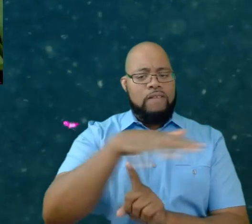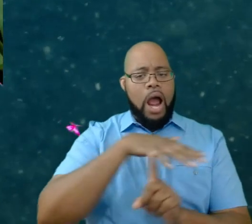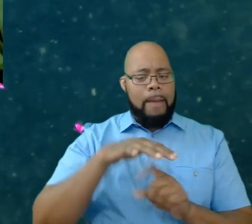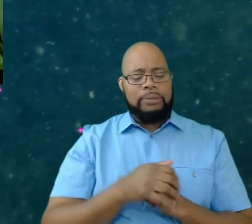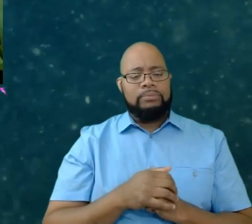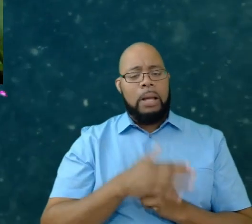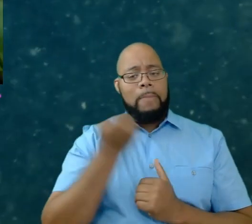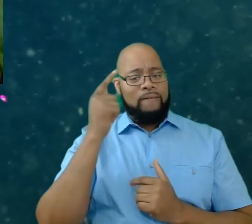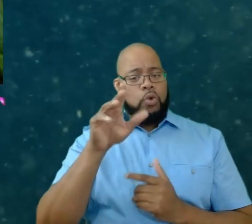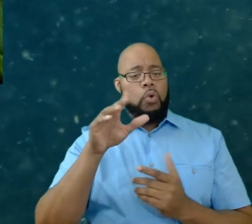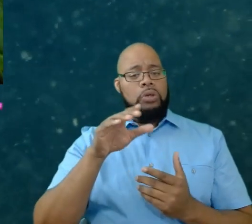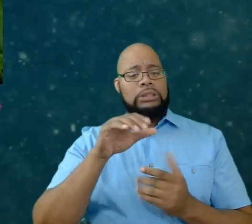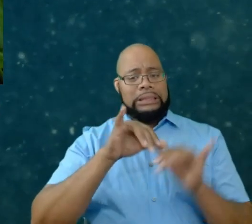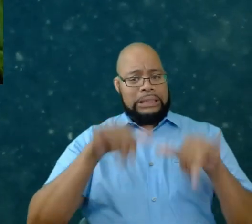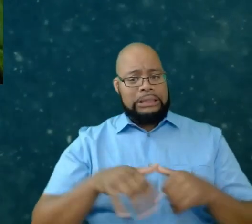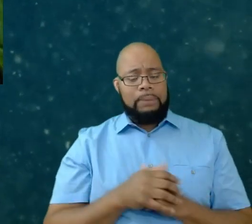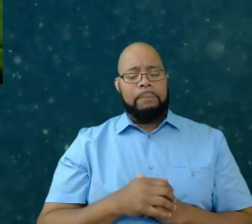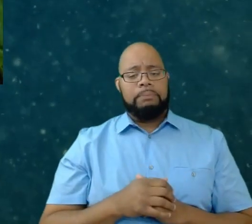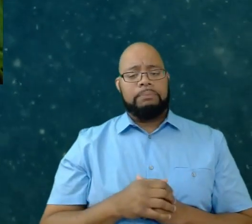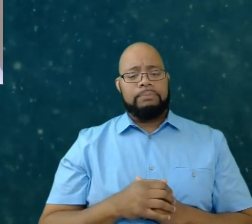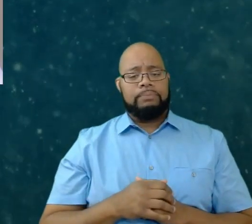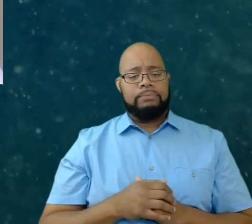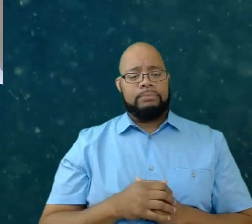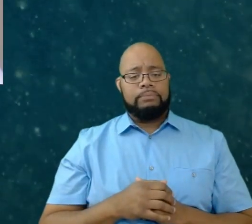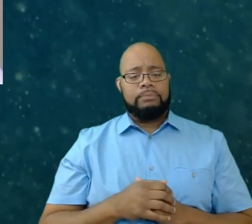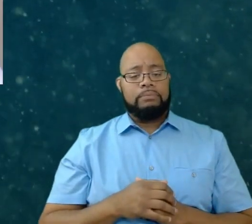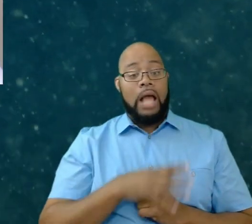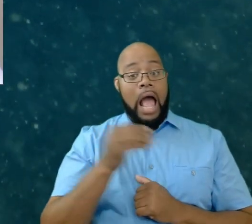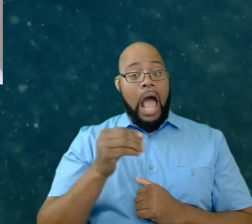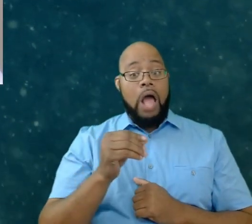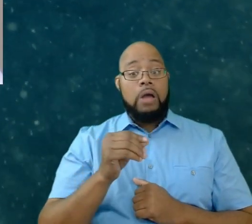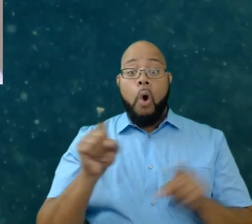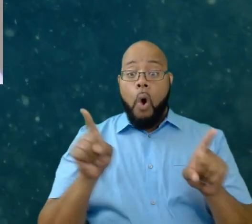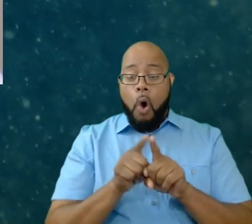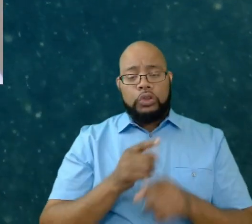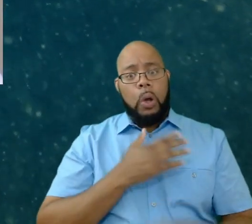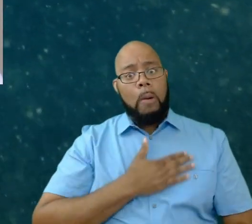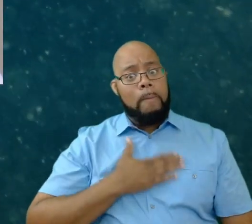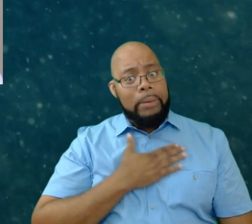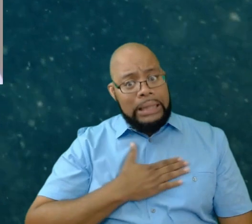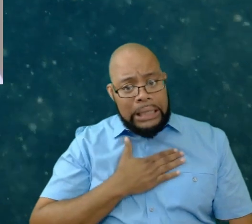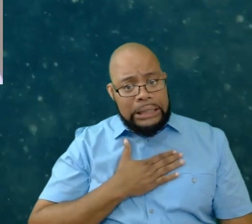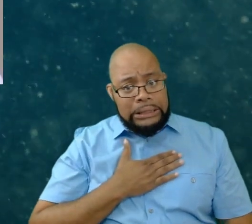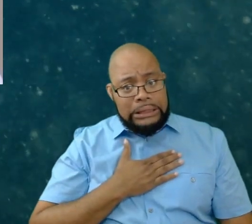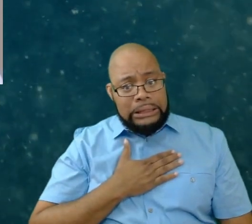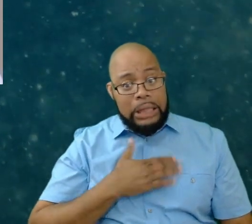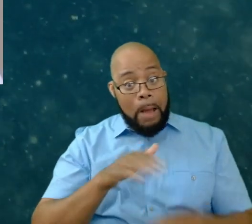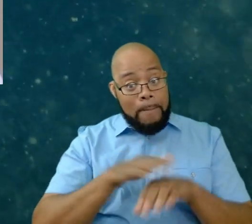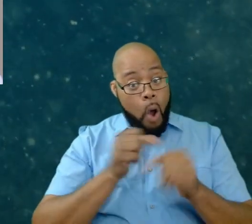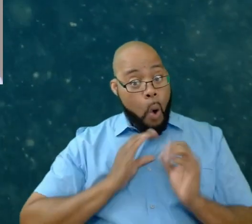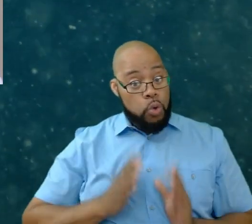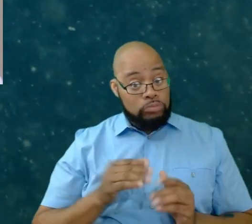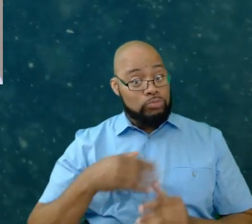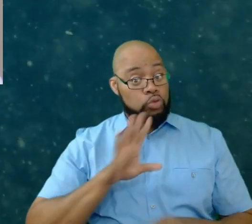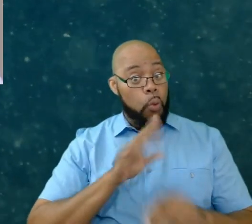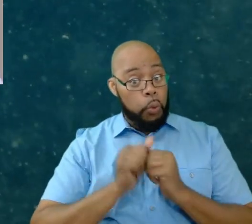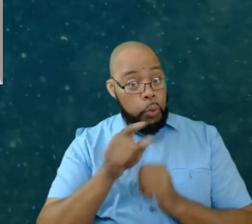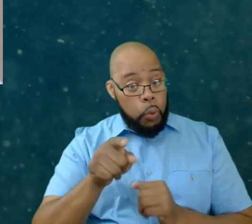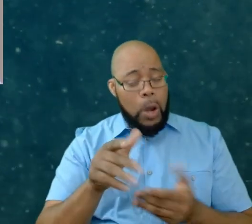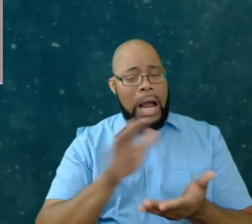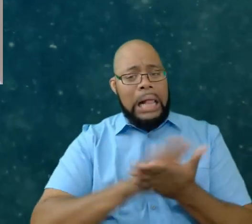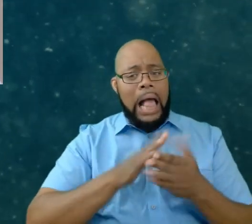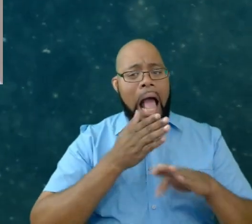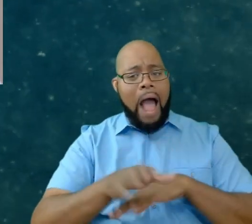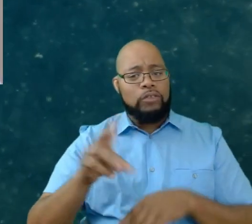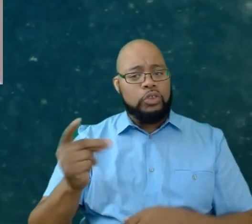the local ecology, and it's better for our ecosystems. And for the love of everyone around you, pet owners, pick